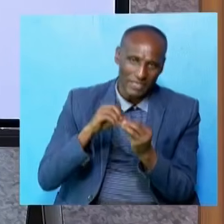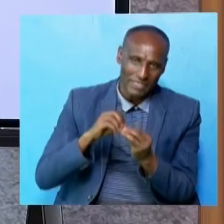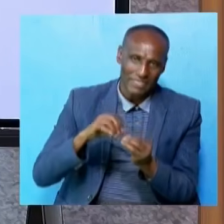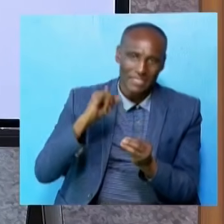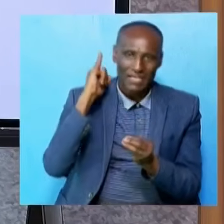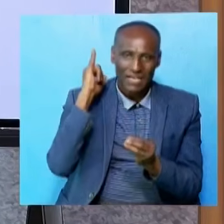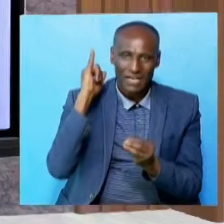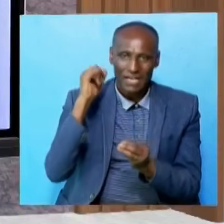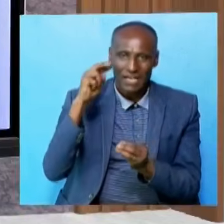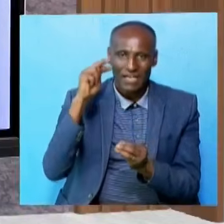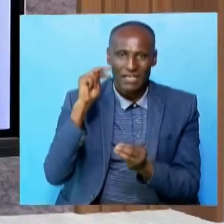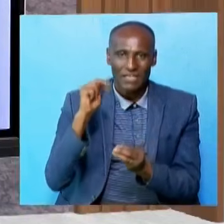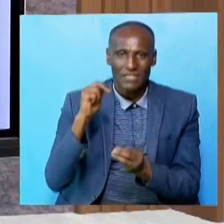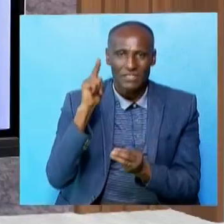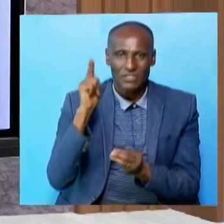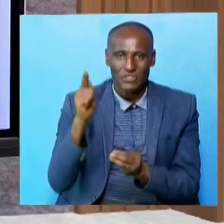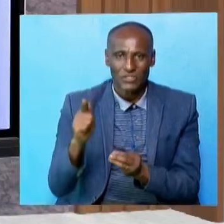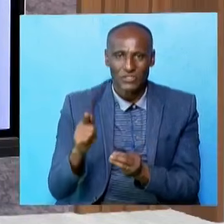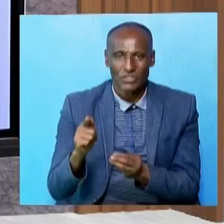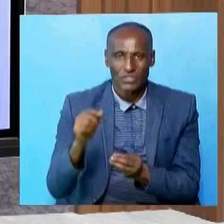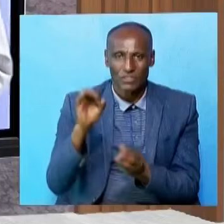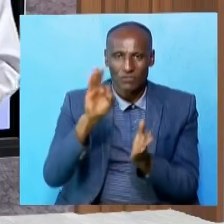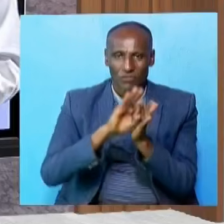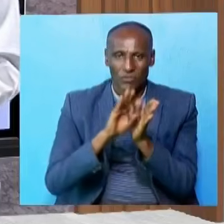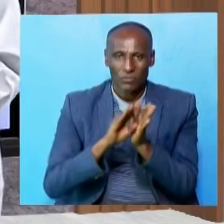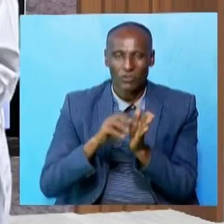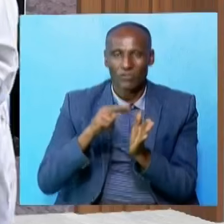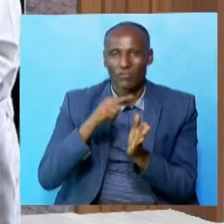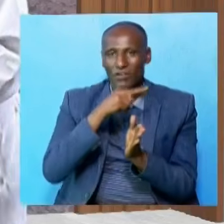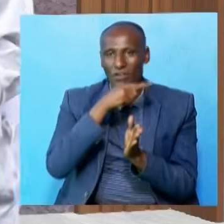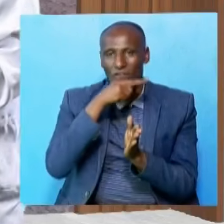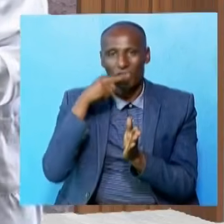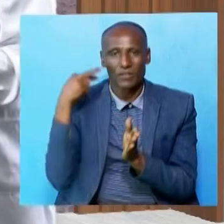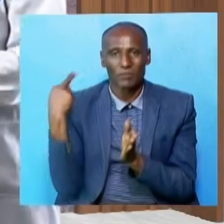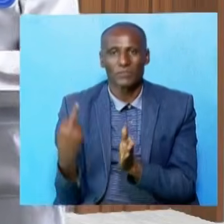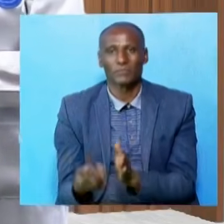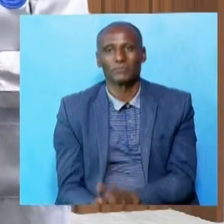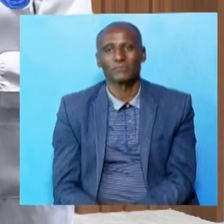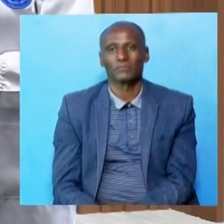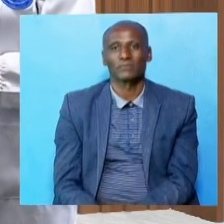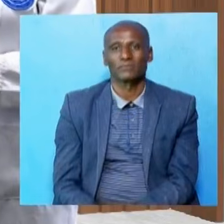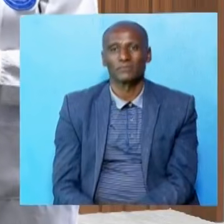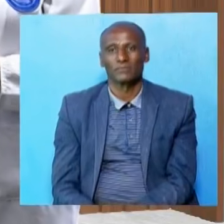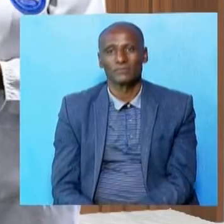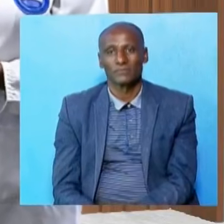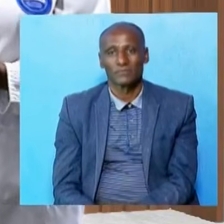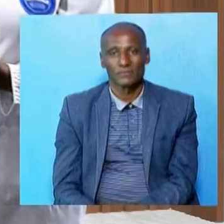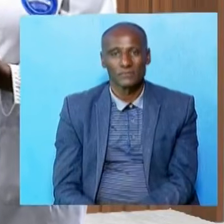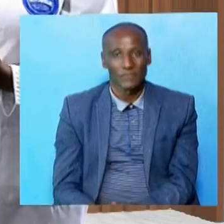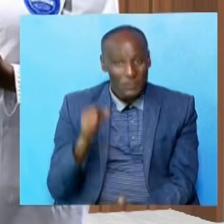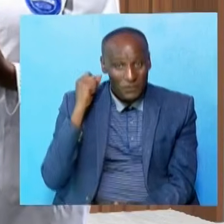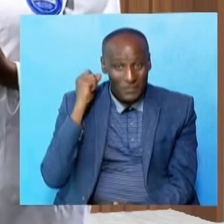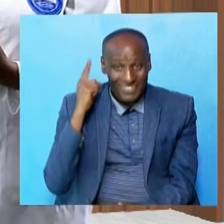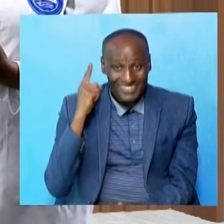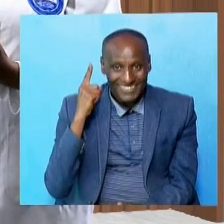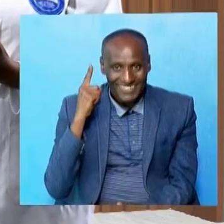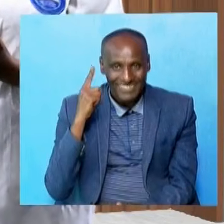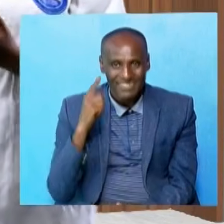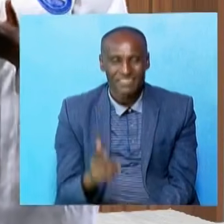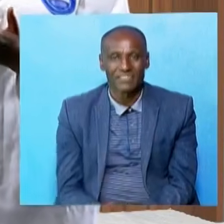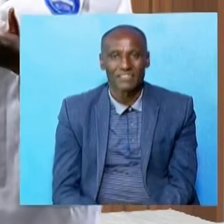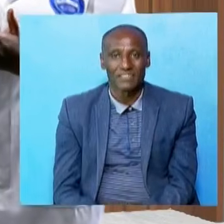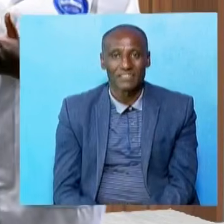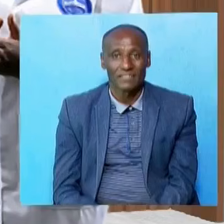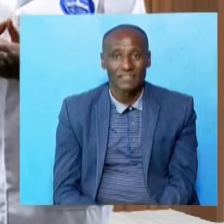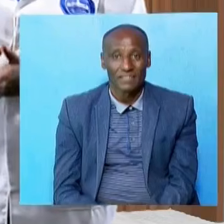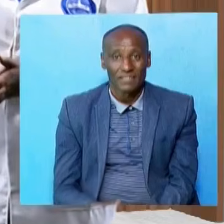a verb plus object or complement. Do you understand that? Are you